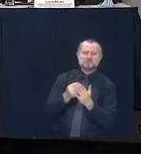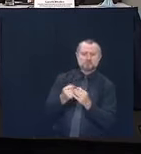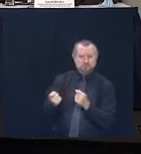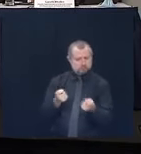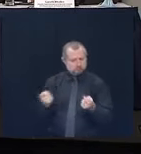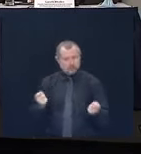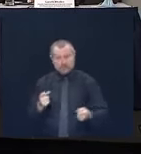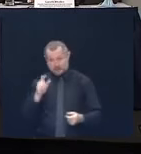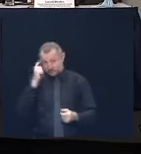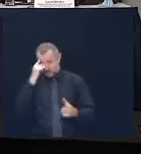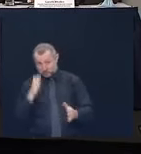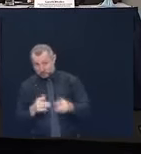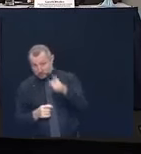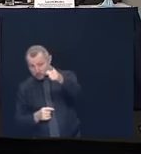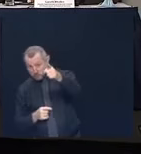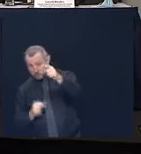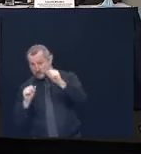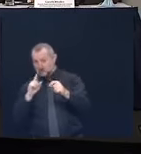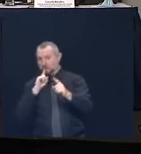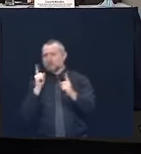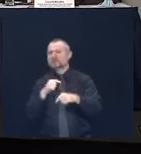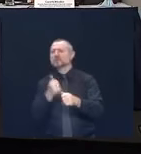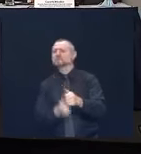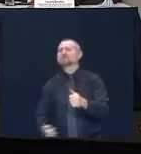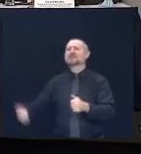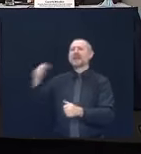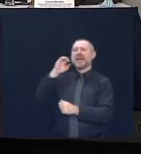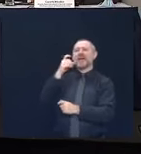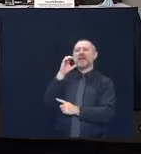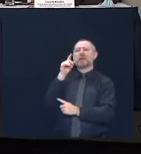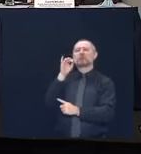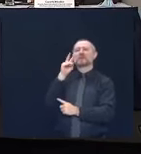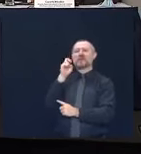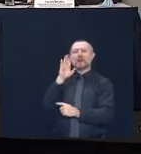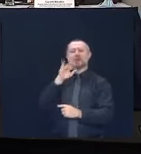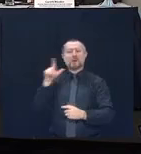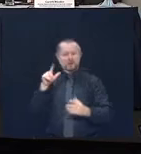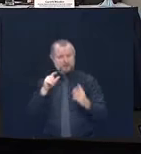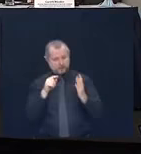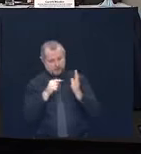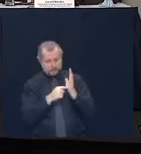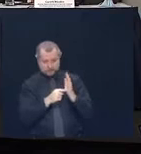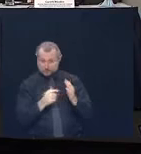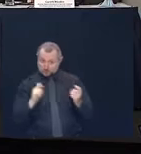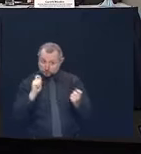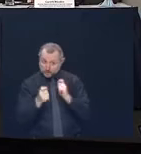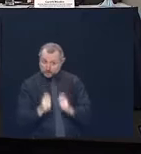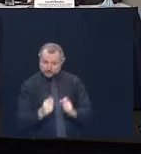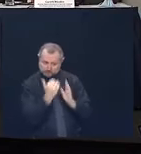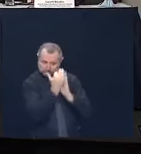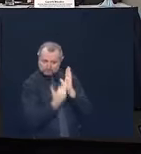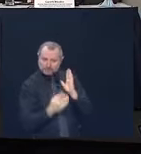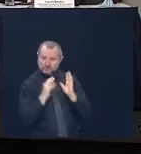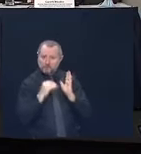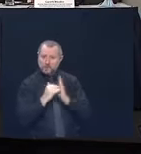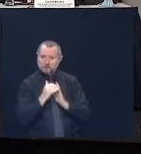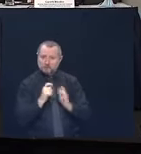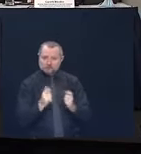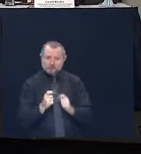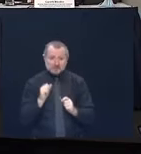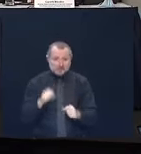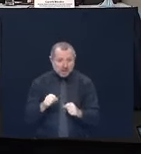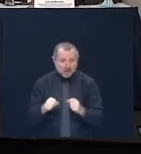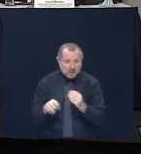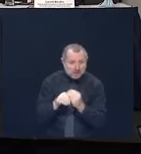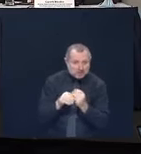issue an executive order to alter it to get the money out, and would that happen in the next month or so? Is that possible? It's